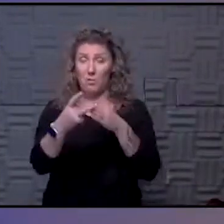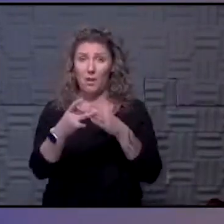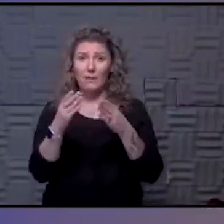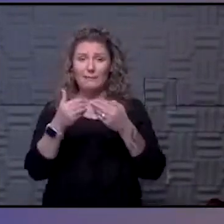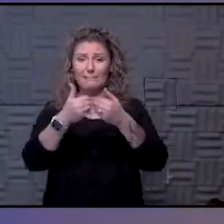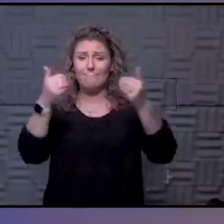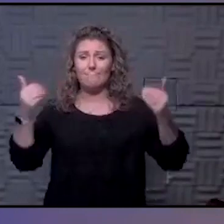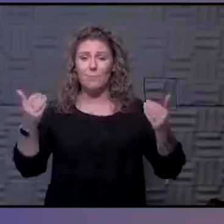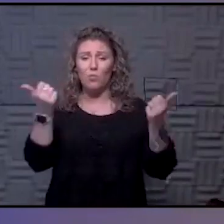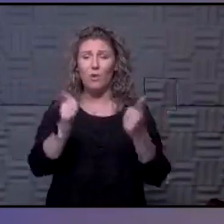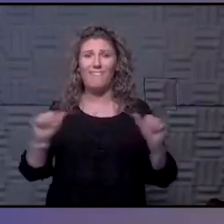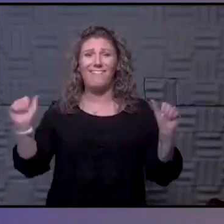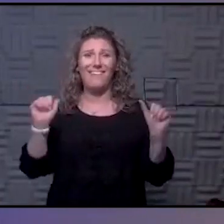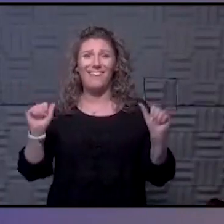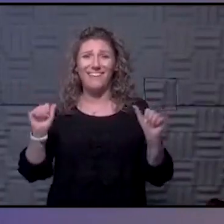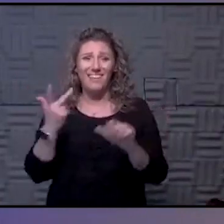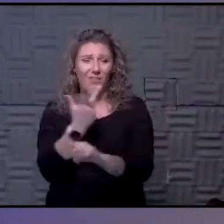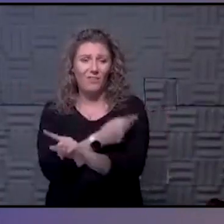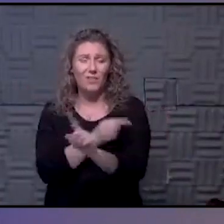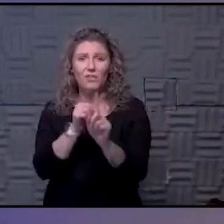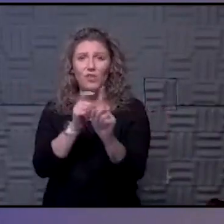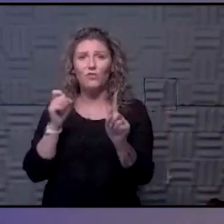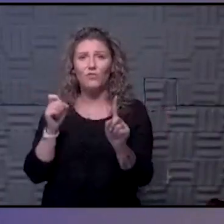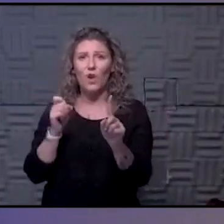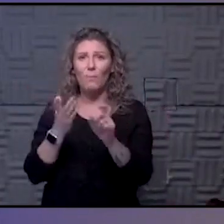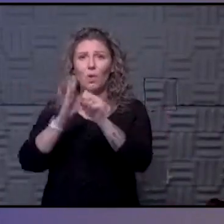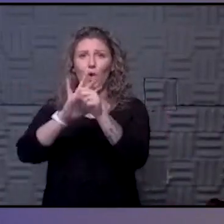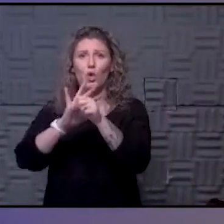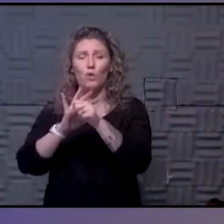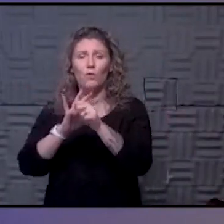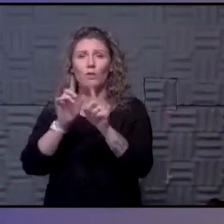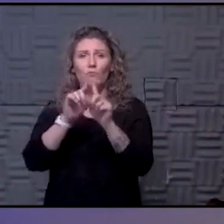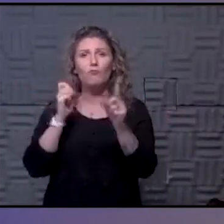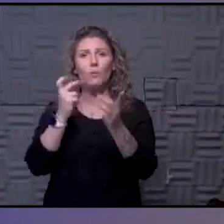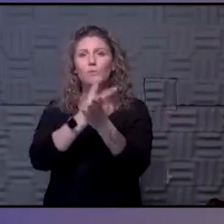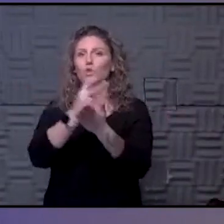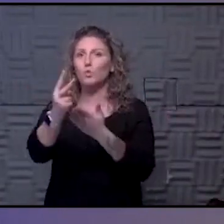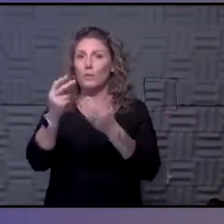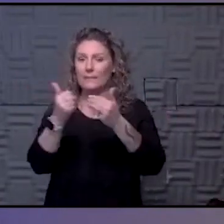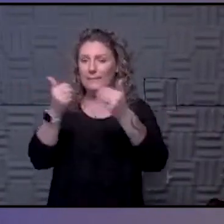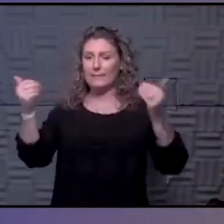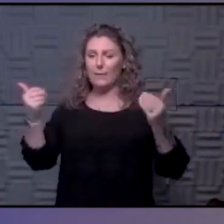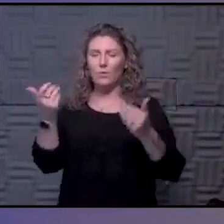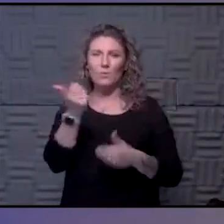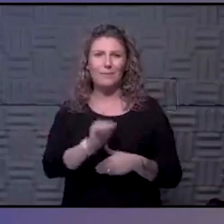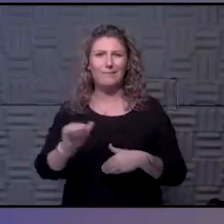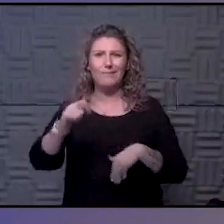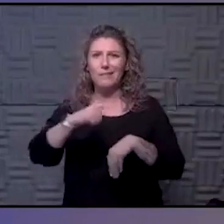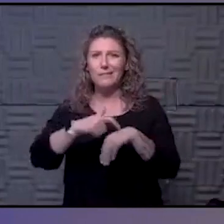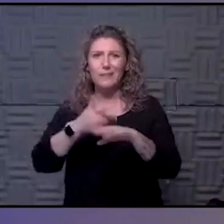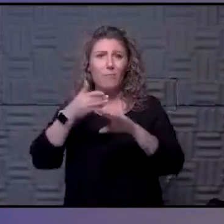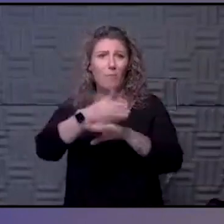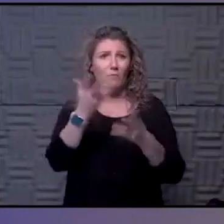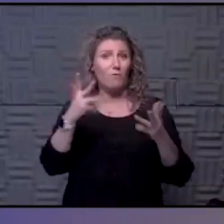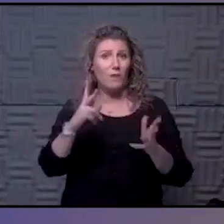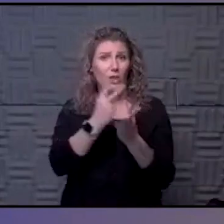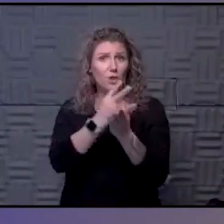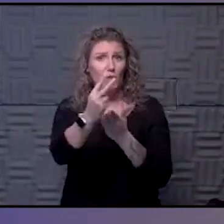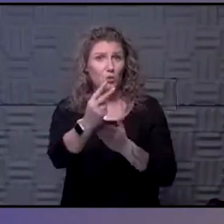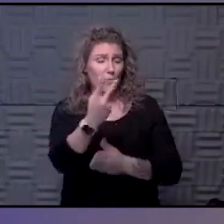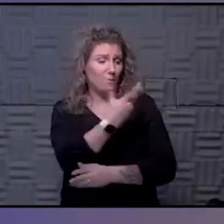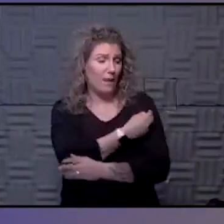separate any vaccines from the COVID vaccine that you get by 2 weeks. So anytime after that 2-week point, you